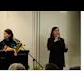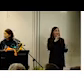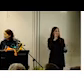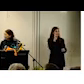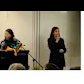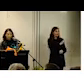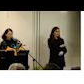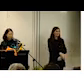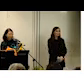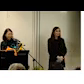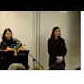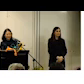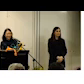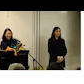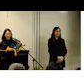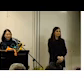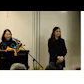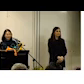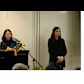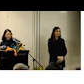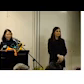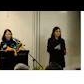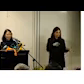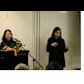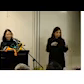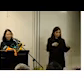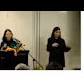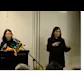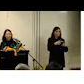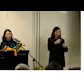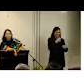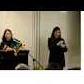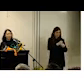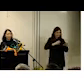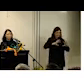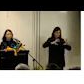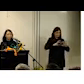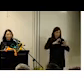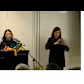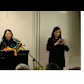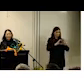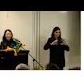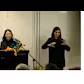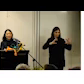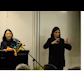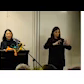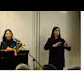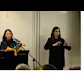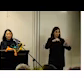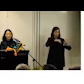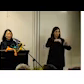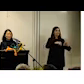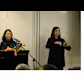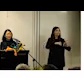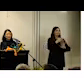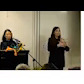diagram on the right. The frog egg is clamped in between 2 electrodes. And this technique